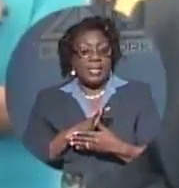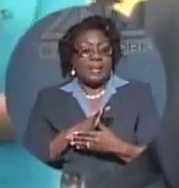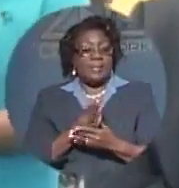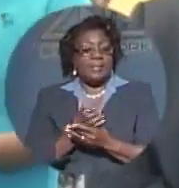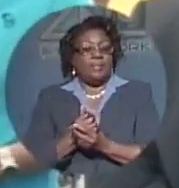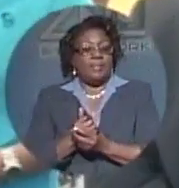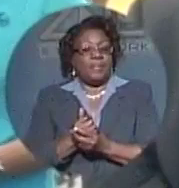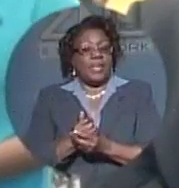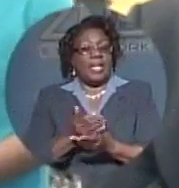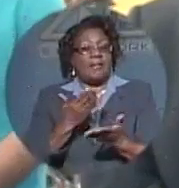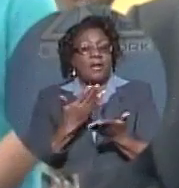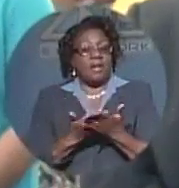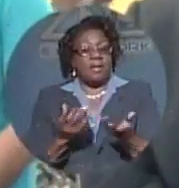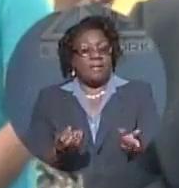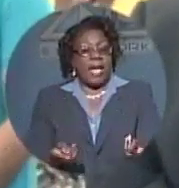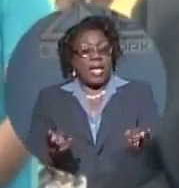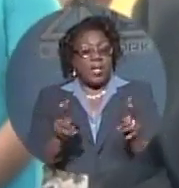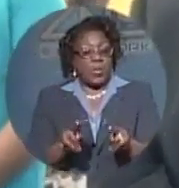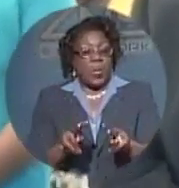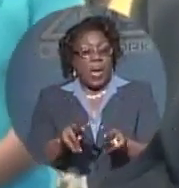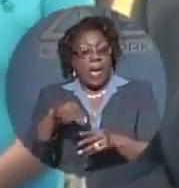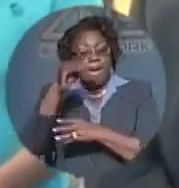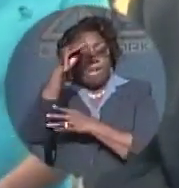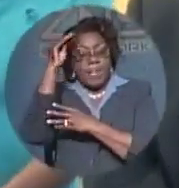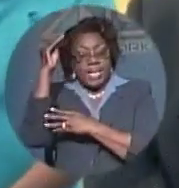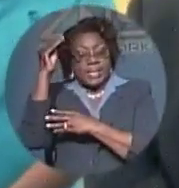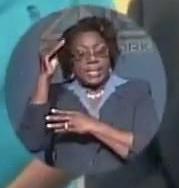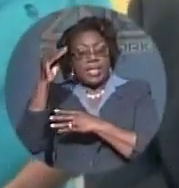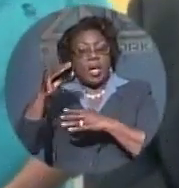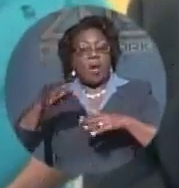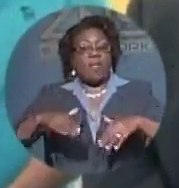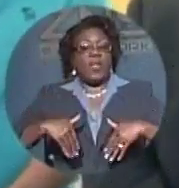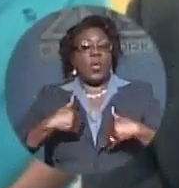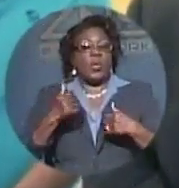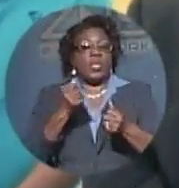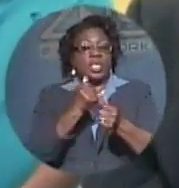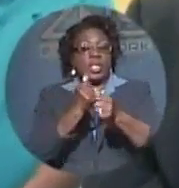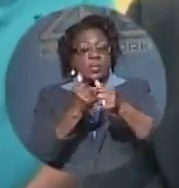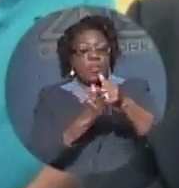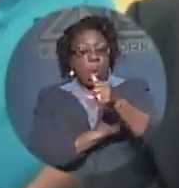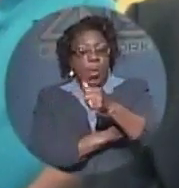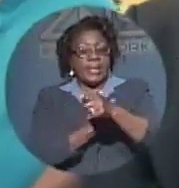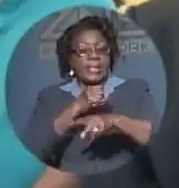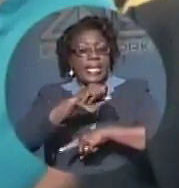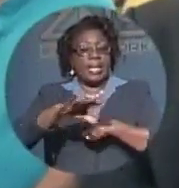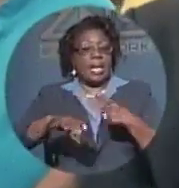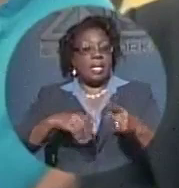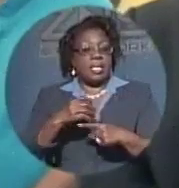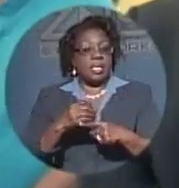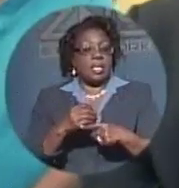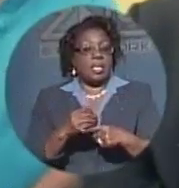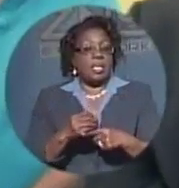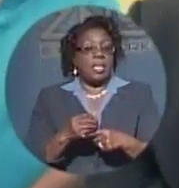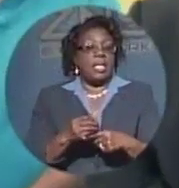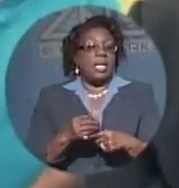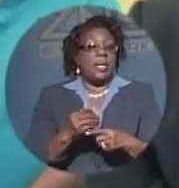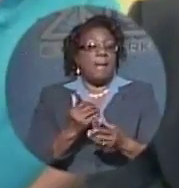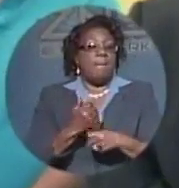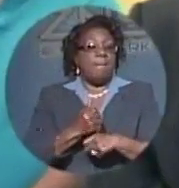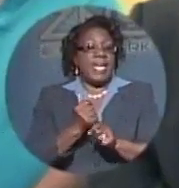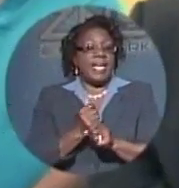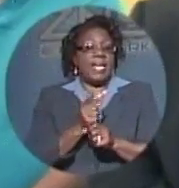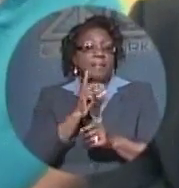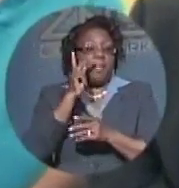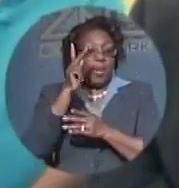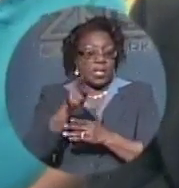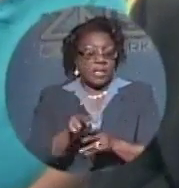self-worth, value, and character. Minister of Youth, Sports and Culture Charles Maynard, through the approval of Cabinet, making it possible